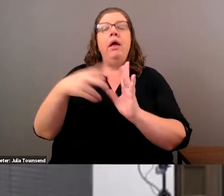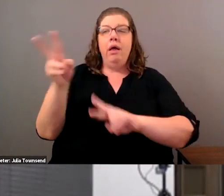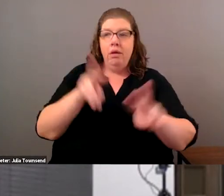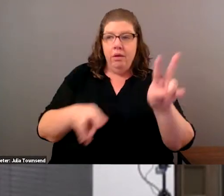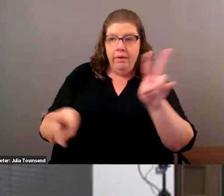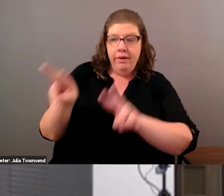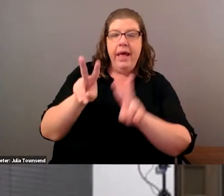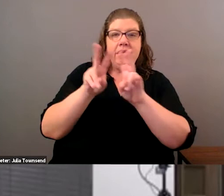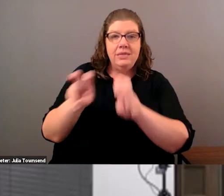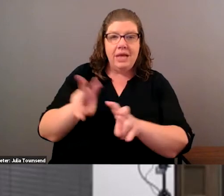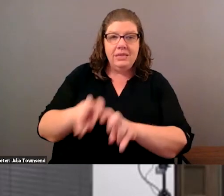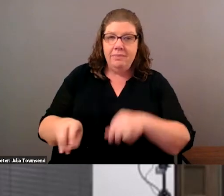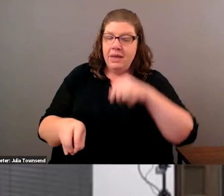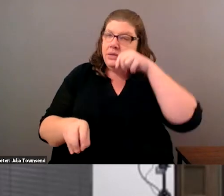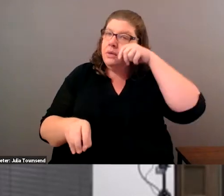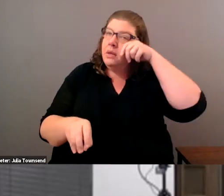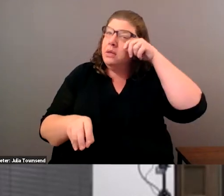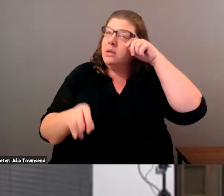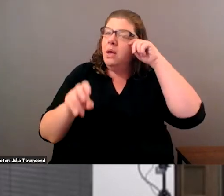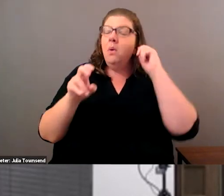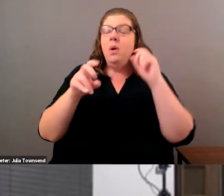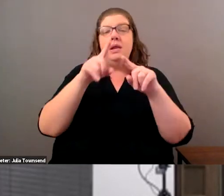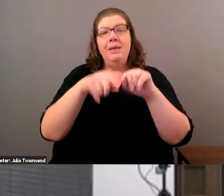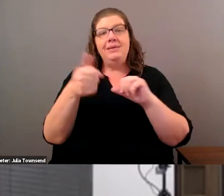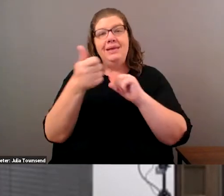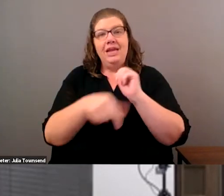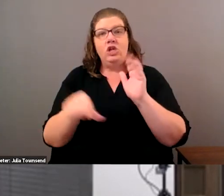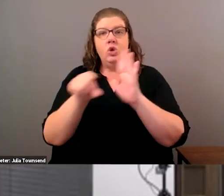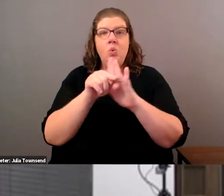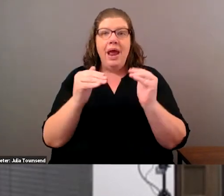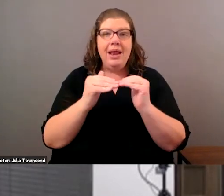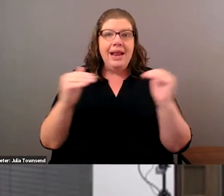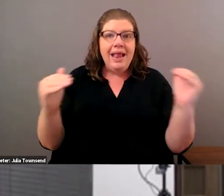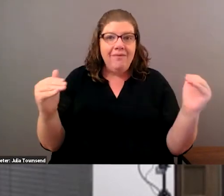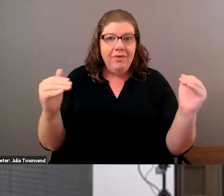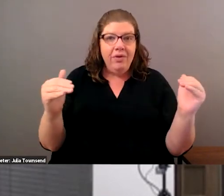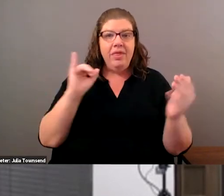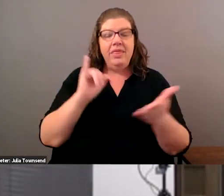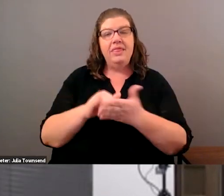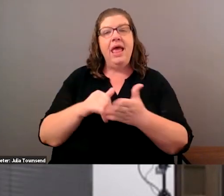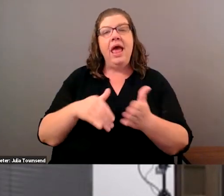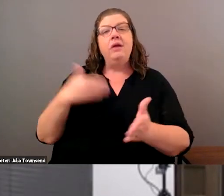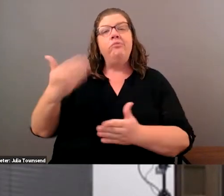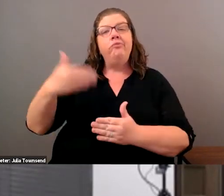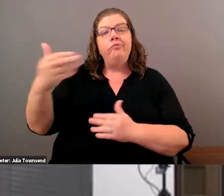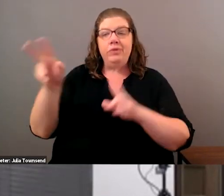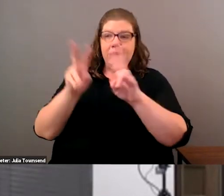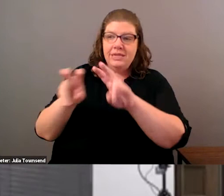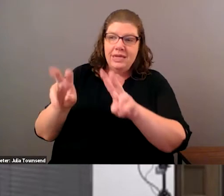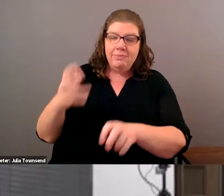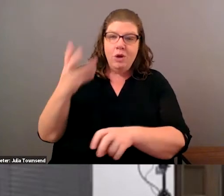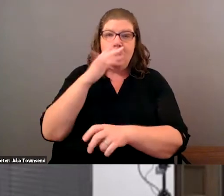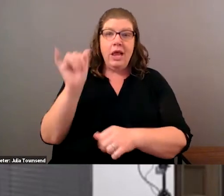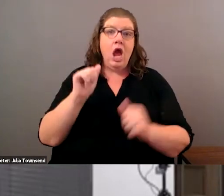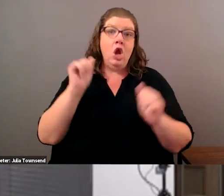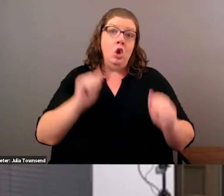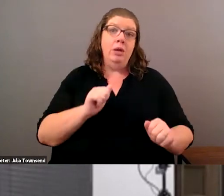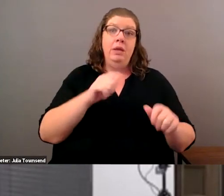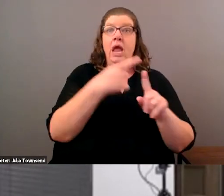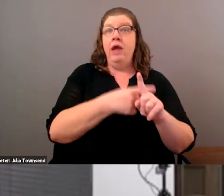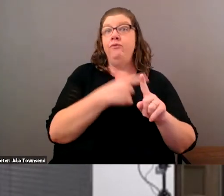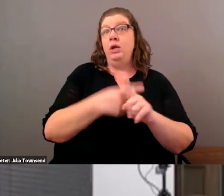So depending on each grade level and what that periodic assessment of units looks like, it could be every month we're looking at